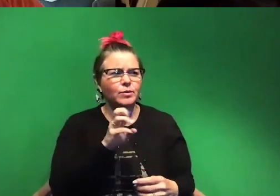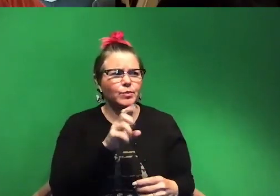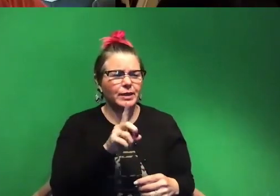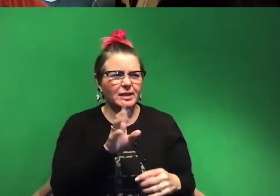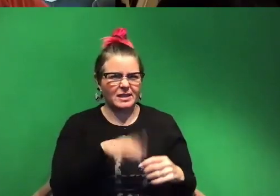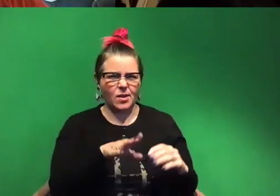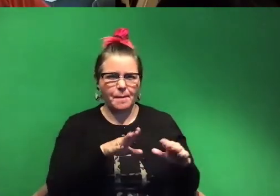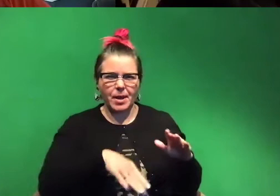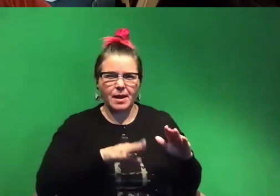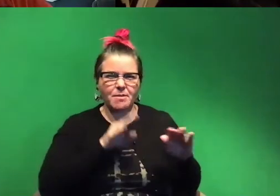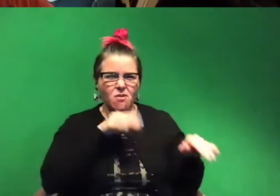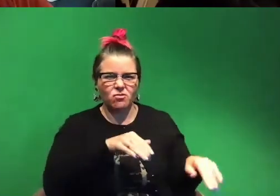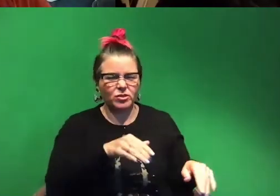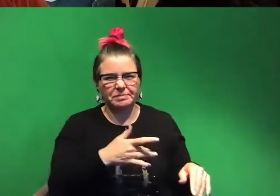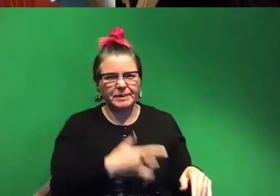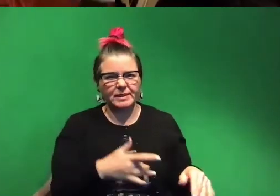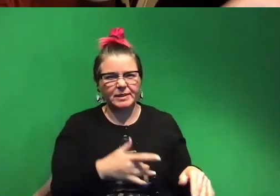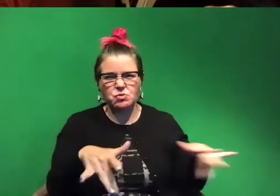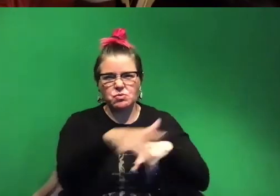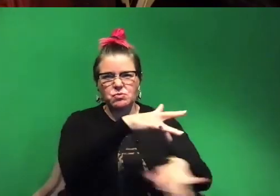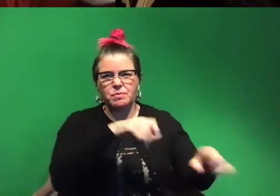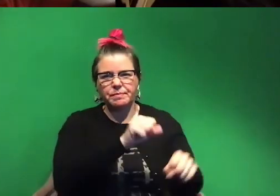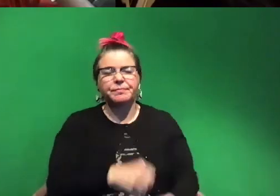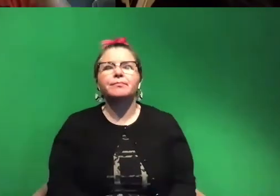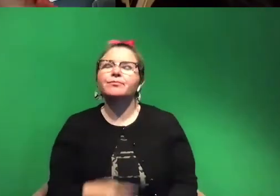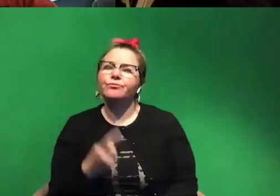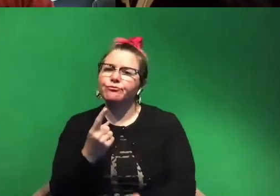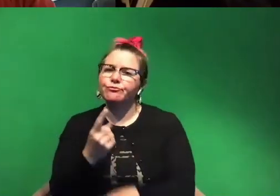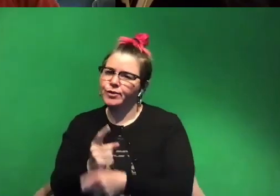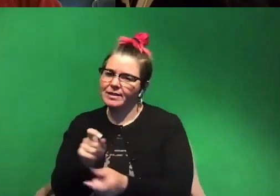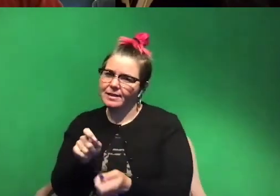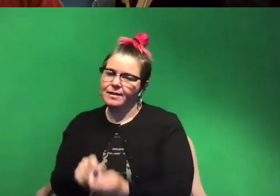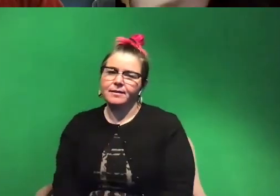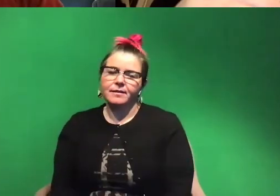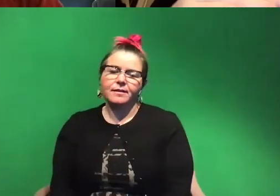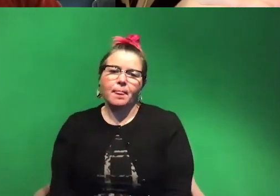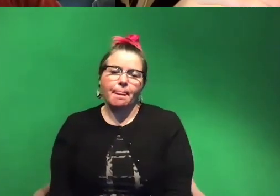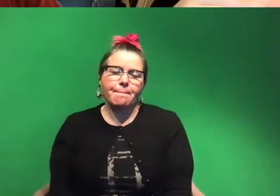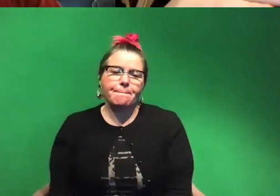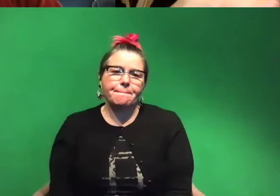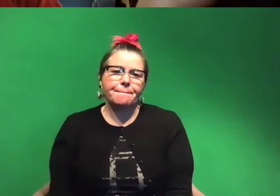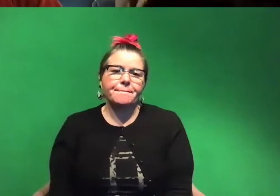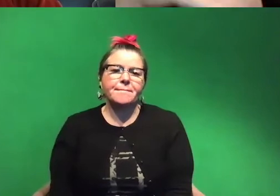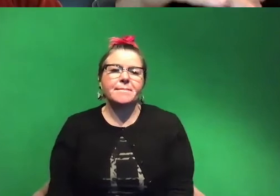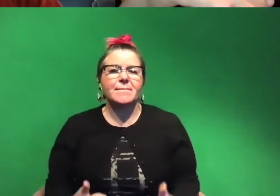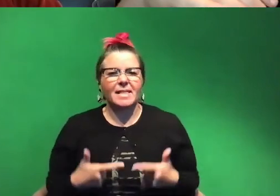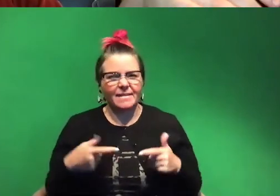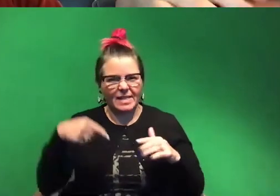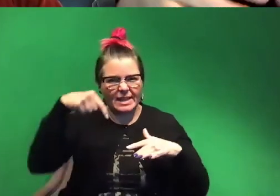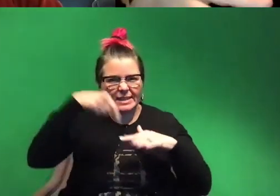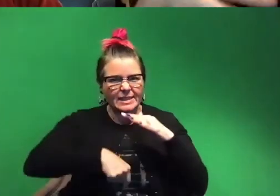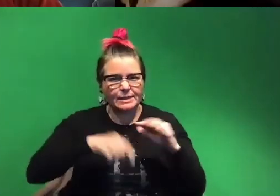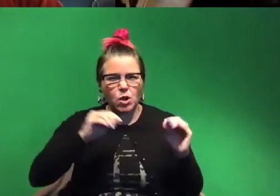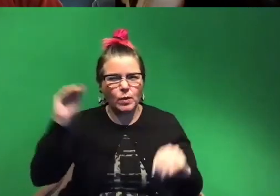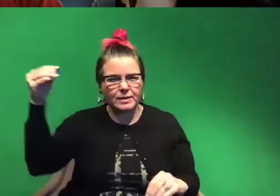live. Probably not a lot. Yeah, exactly. Because they're living so deep that the sunlight doesn't get down there,